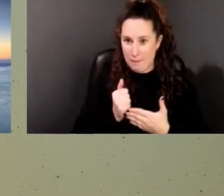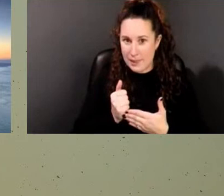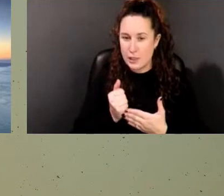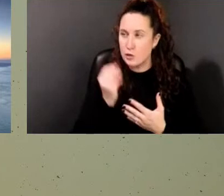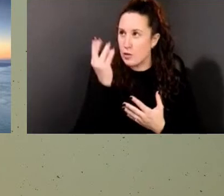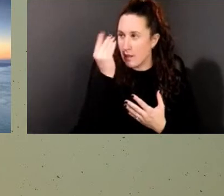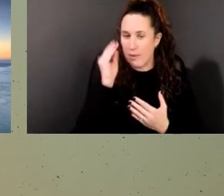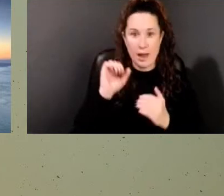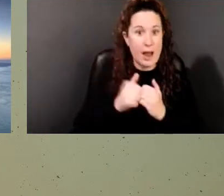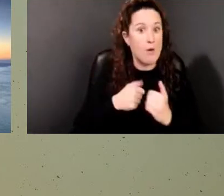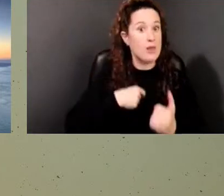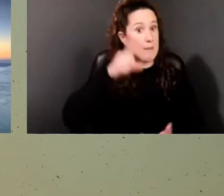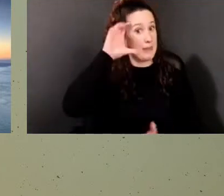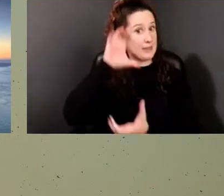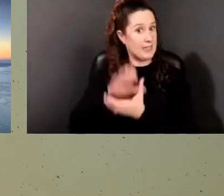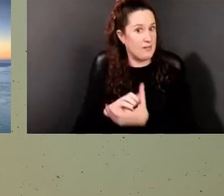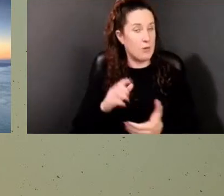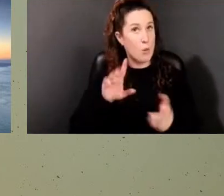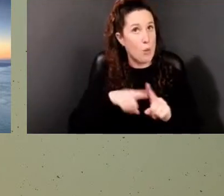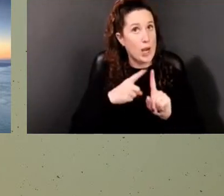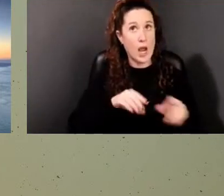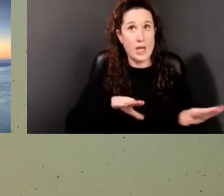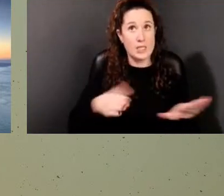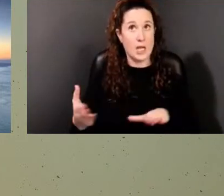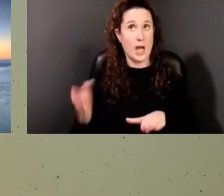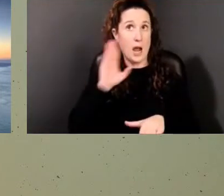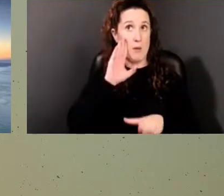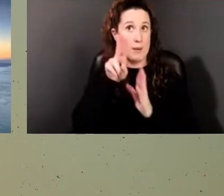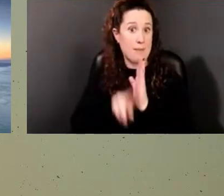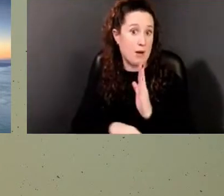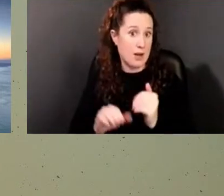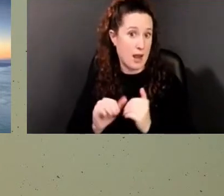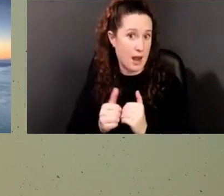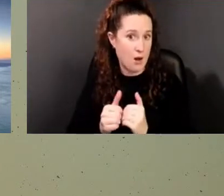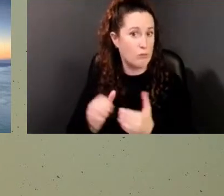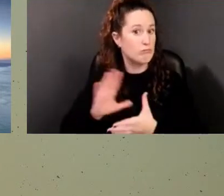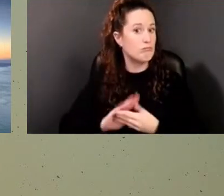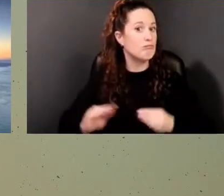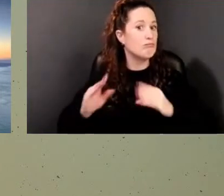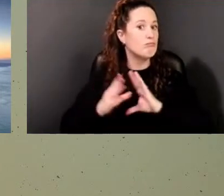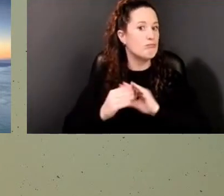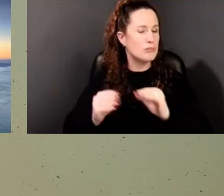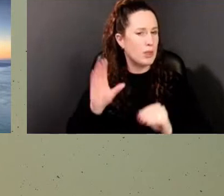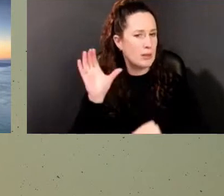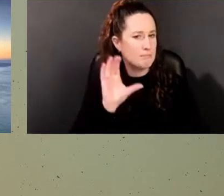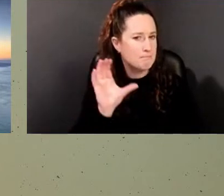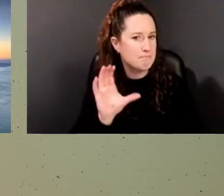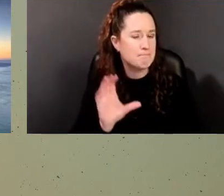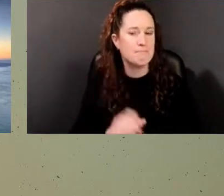been looking at the type of material that they've been buying from the store and just seeing what